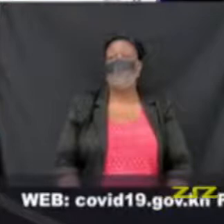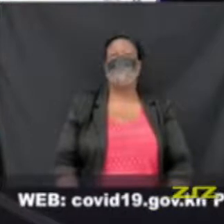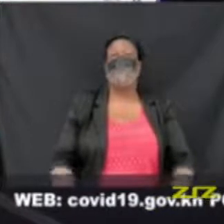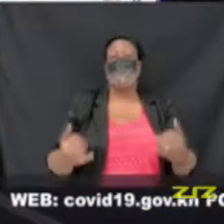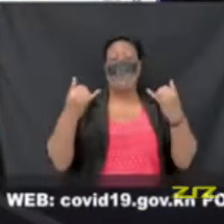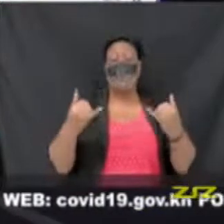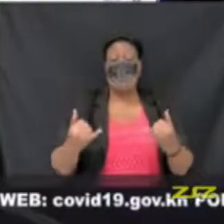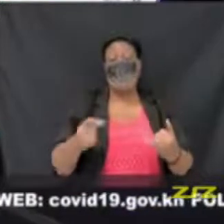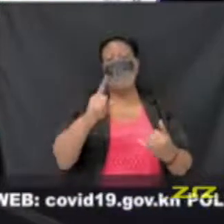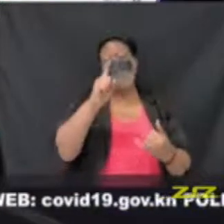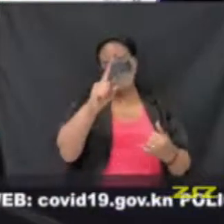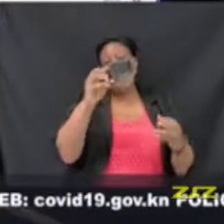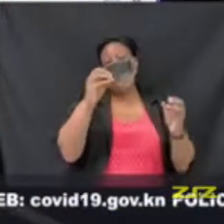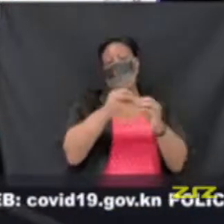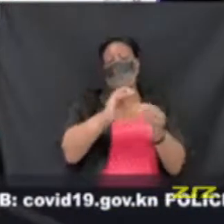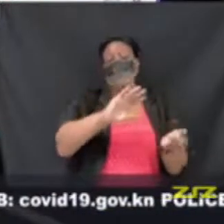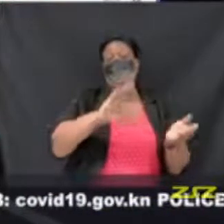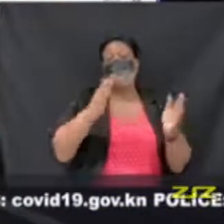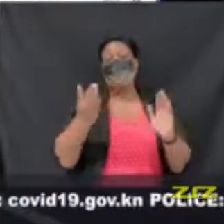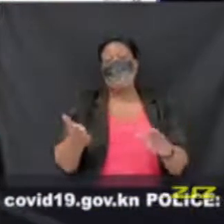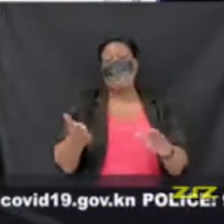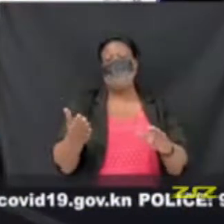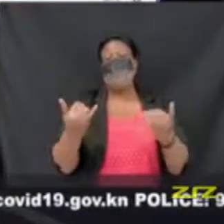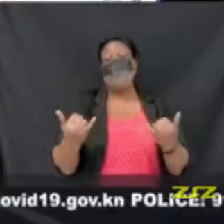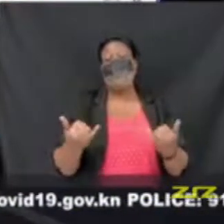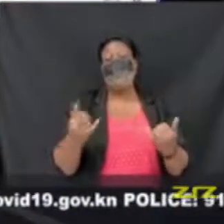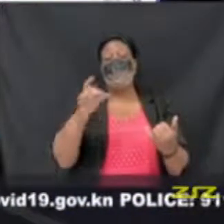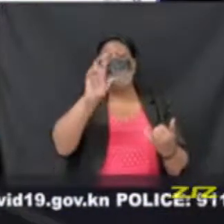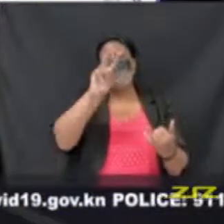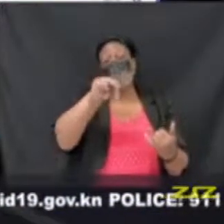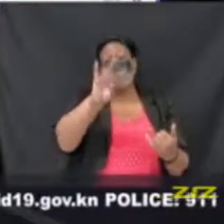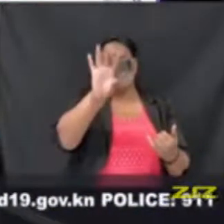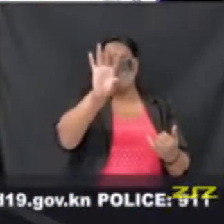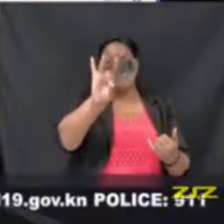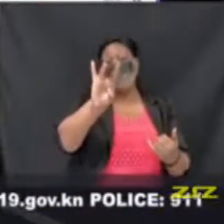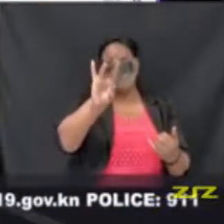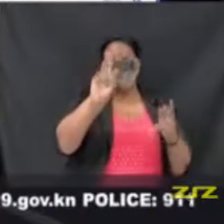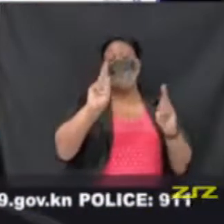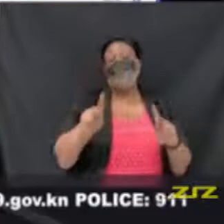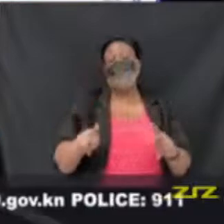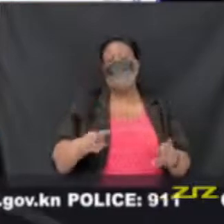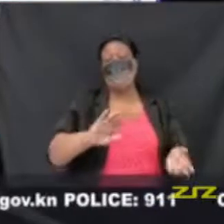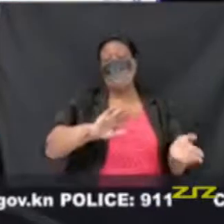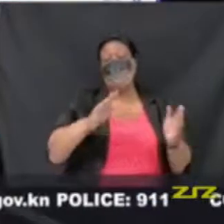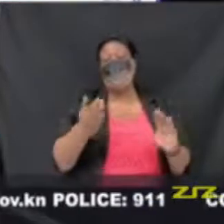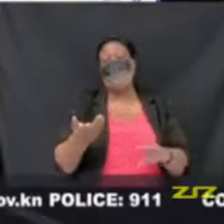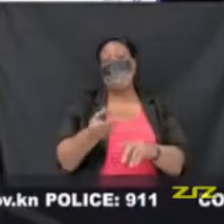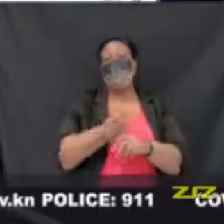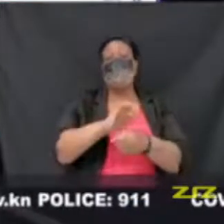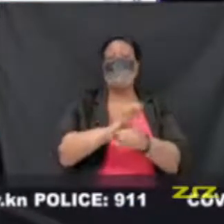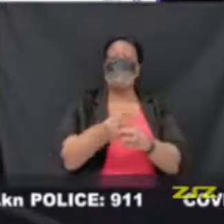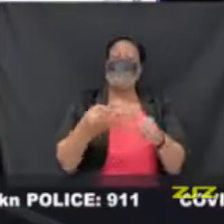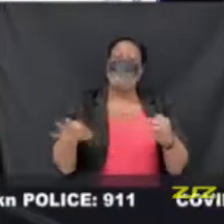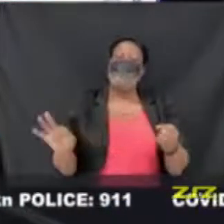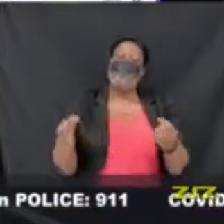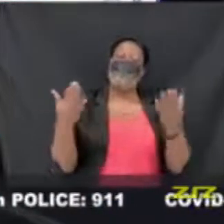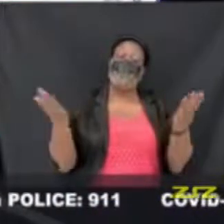death in an unvaccinated person. A number of those deaths that we've had, they have been